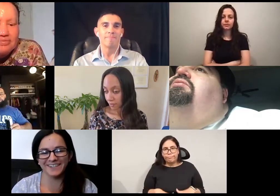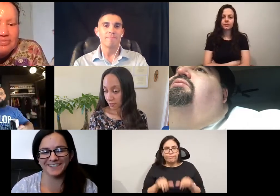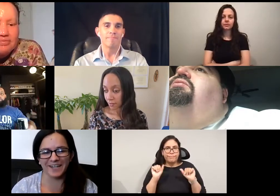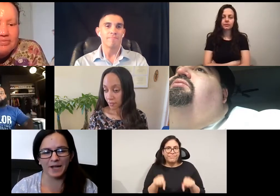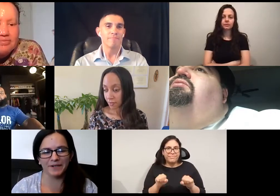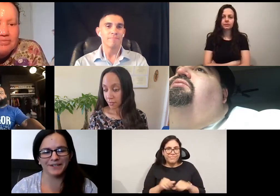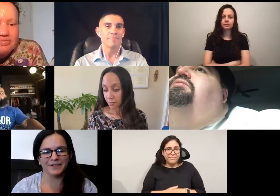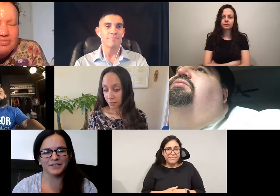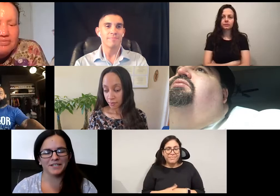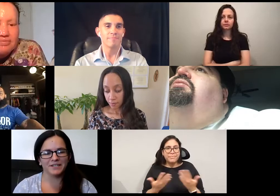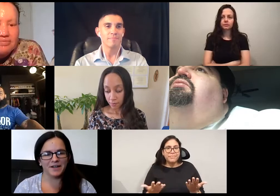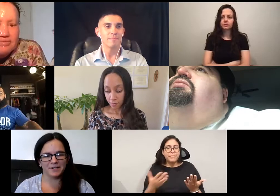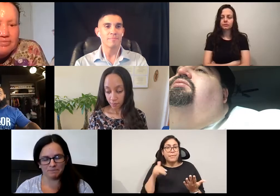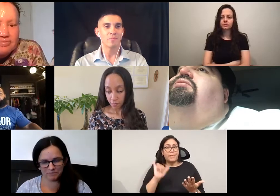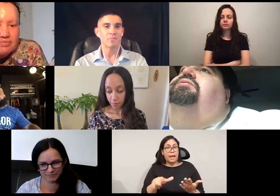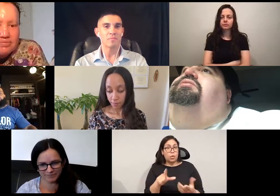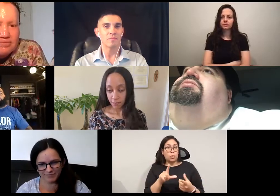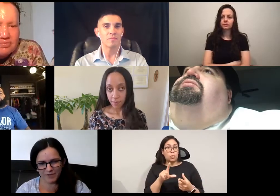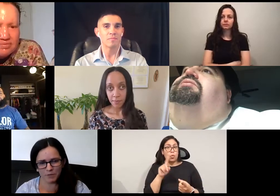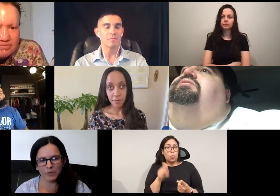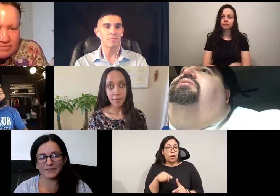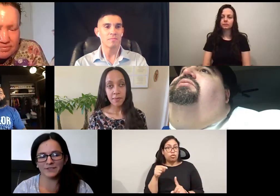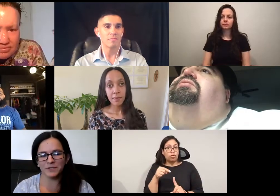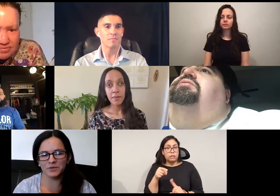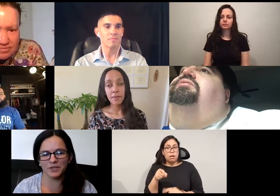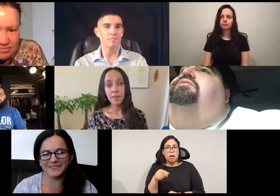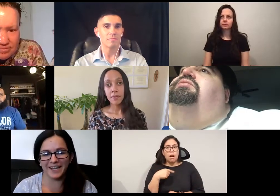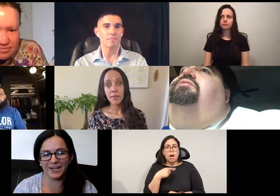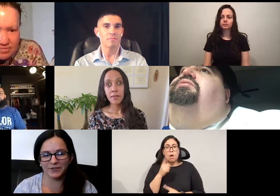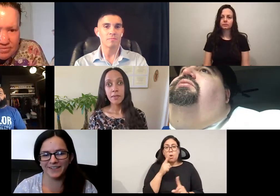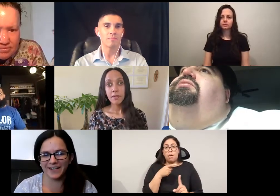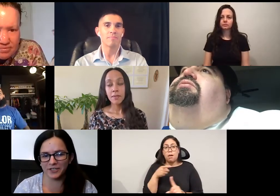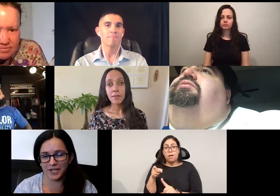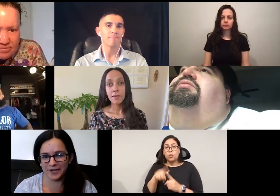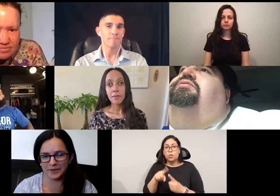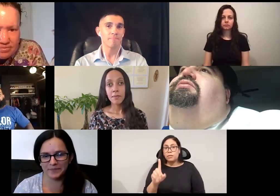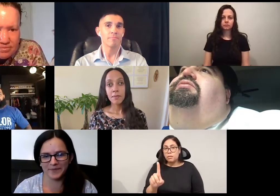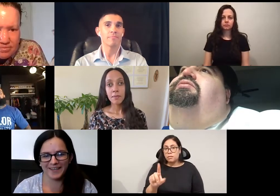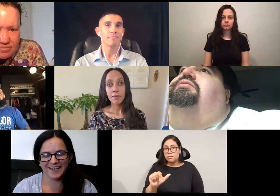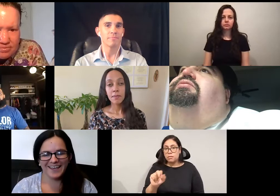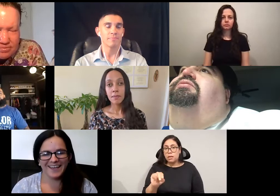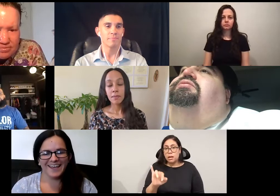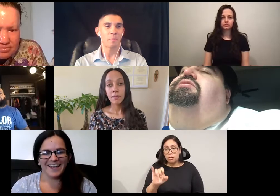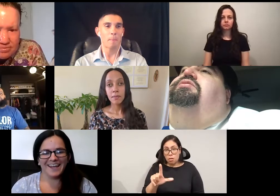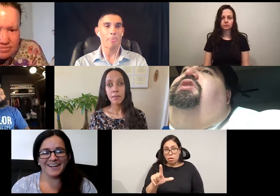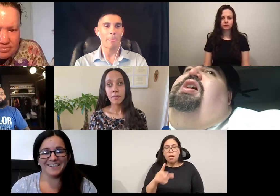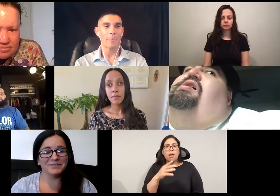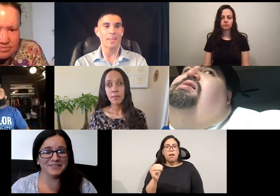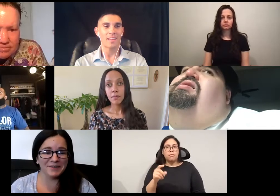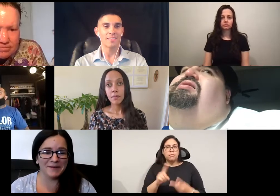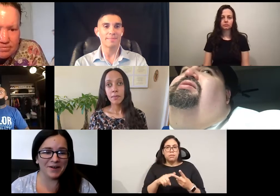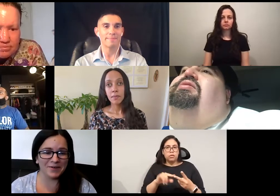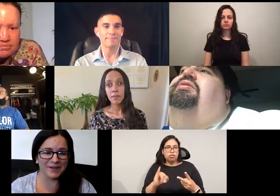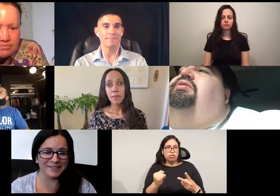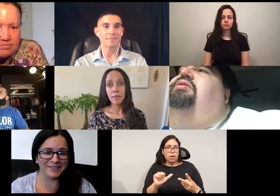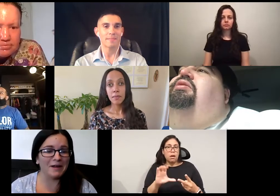question, I'm gonna point this one towards Daniel and Jacob. And this one's